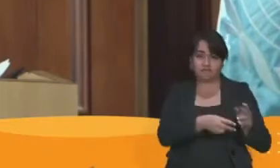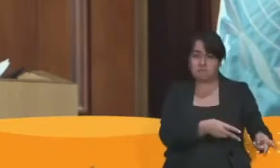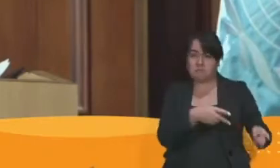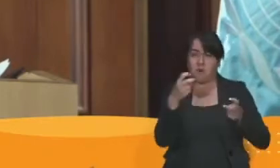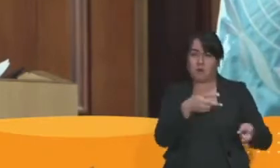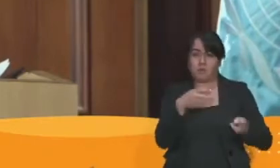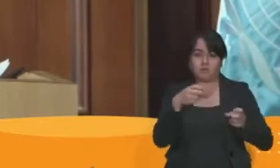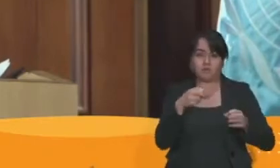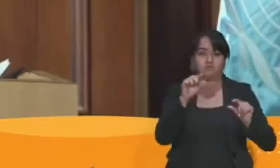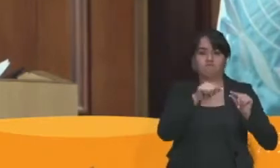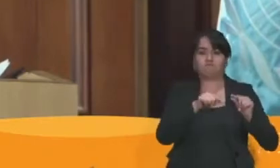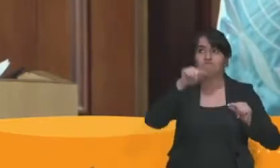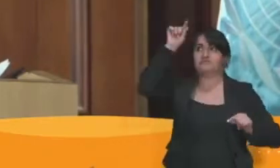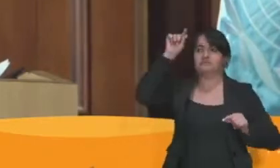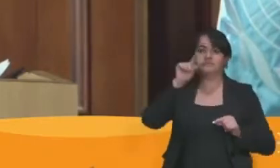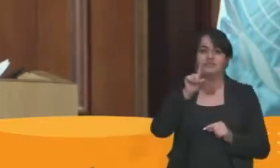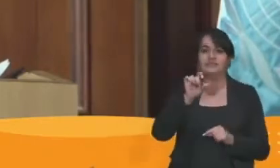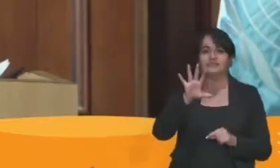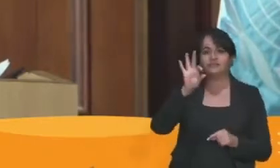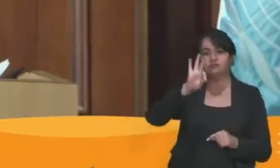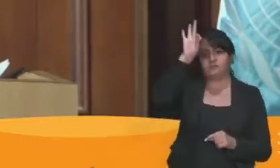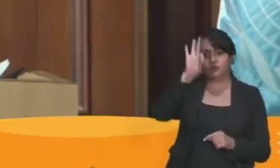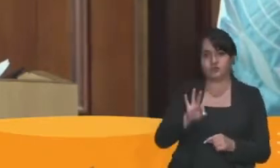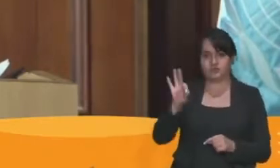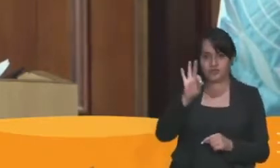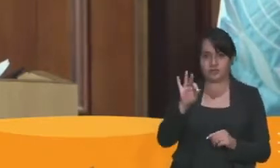surpassed 65%,